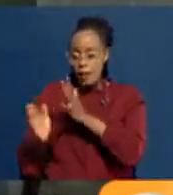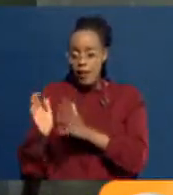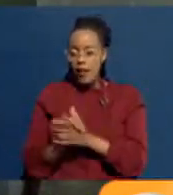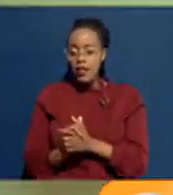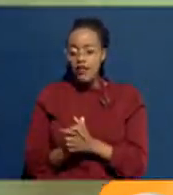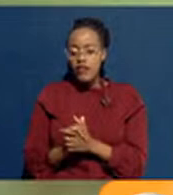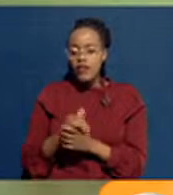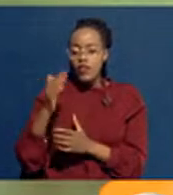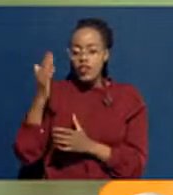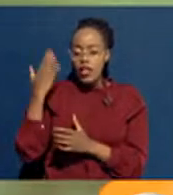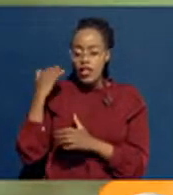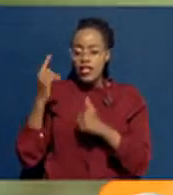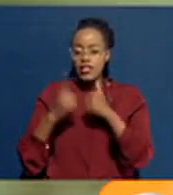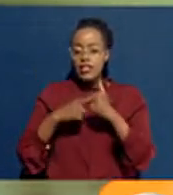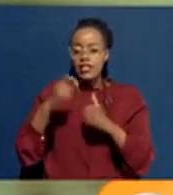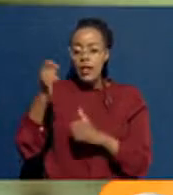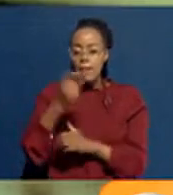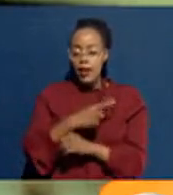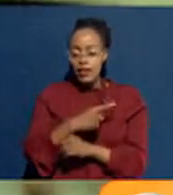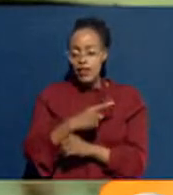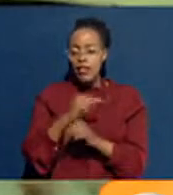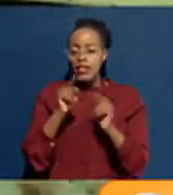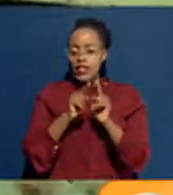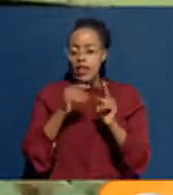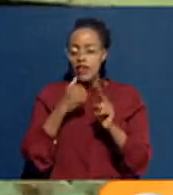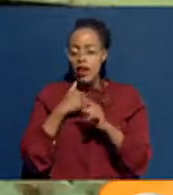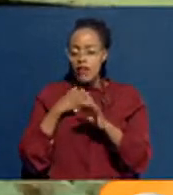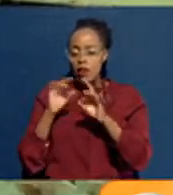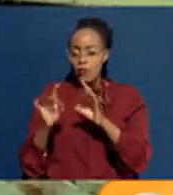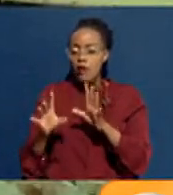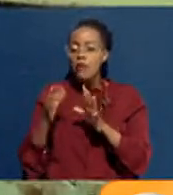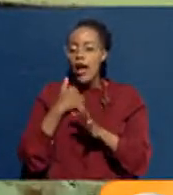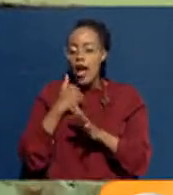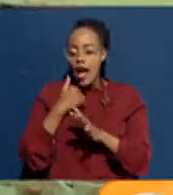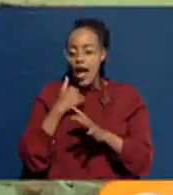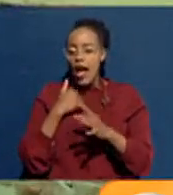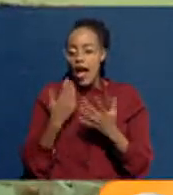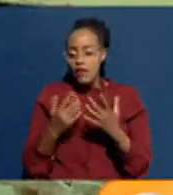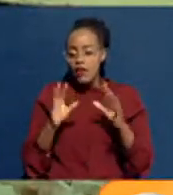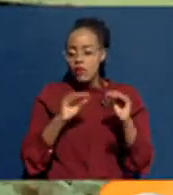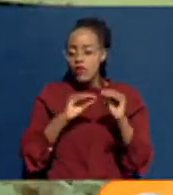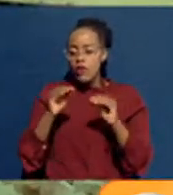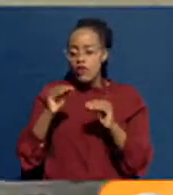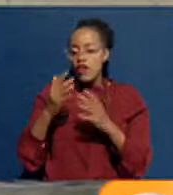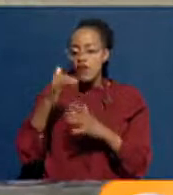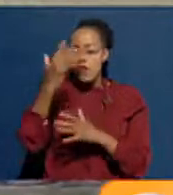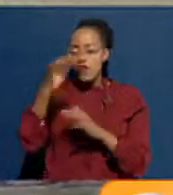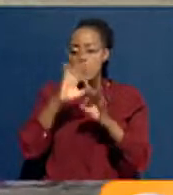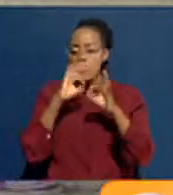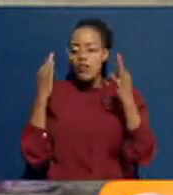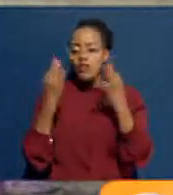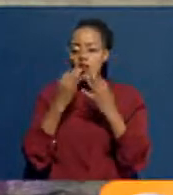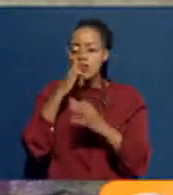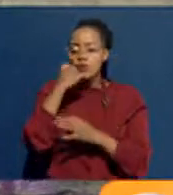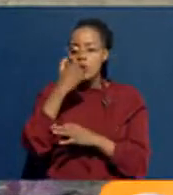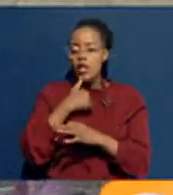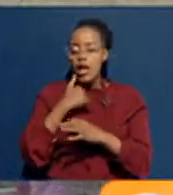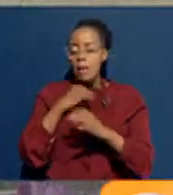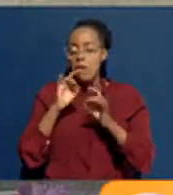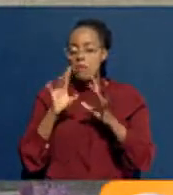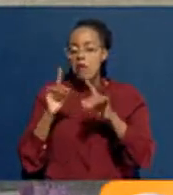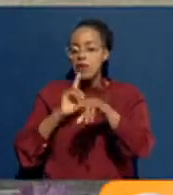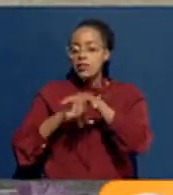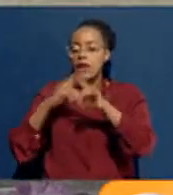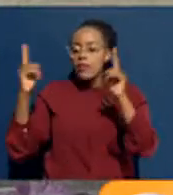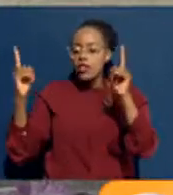For the last 6 months, this abandoned classroom block has been home to five families who were displaced during the short